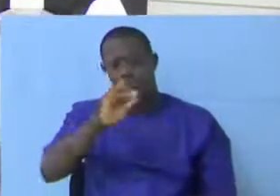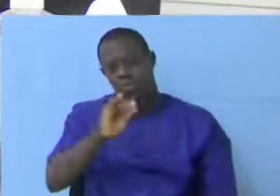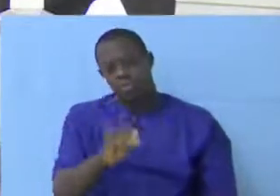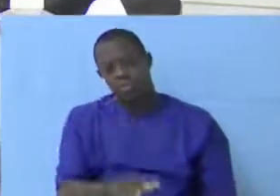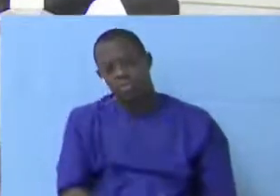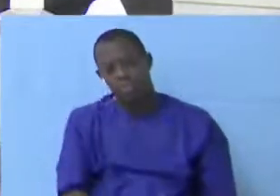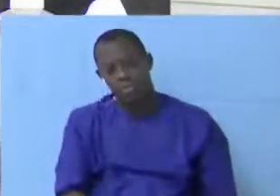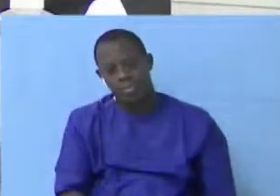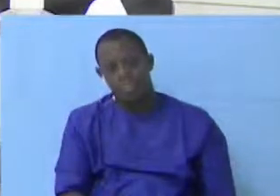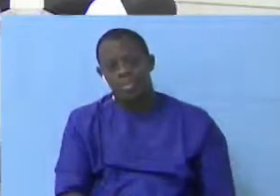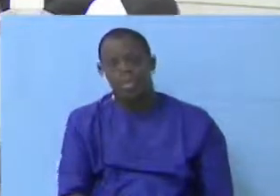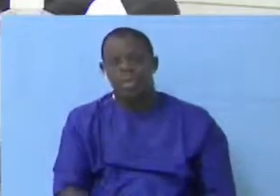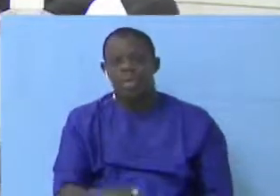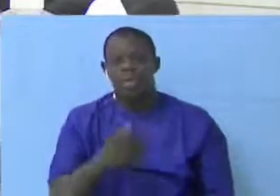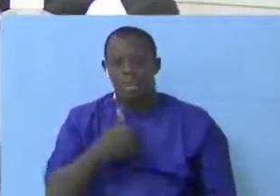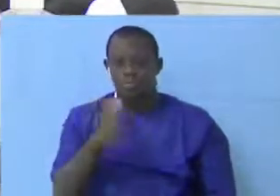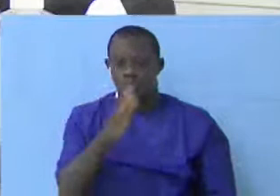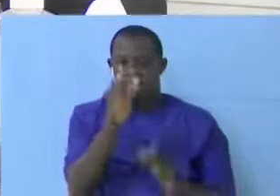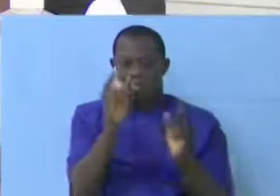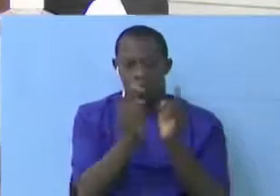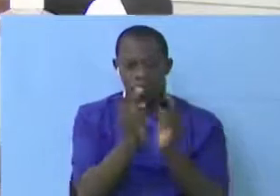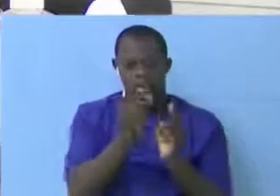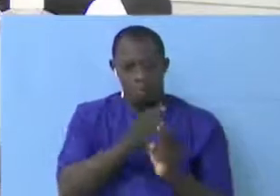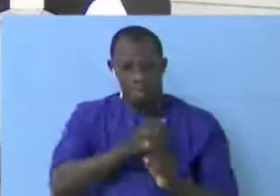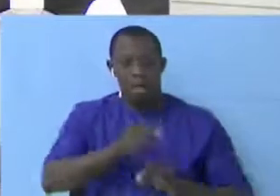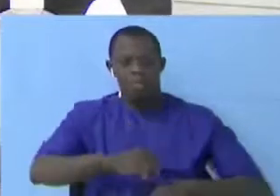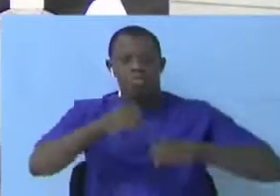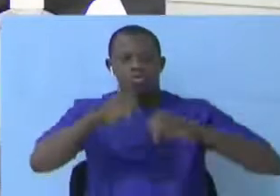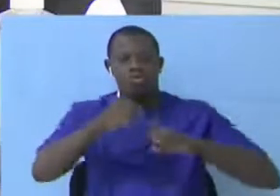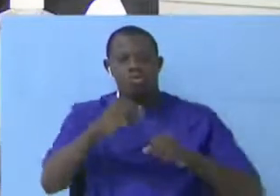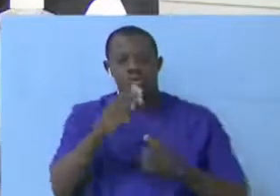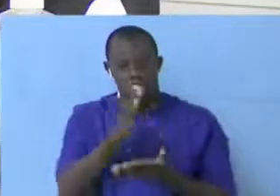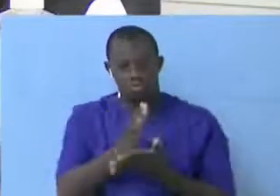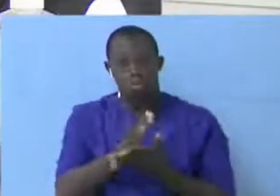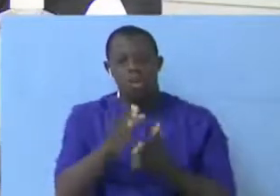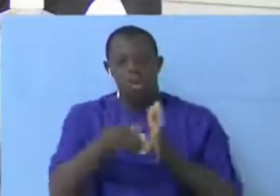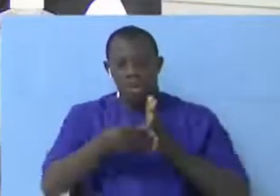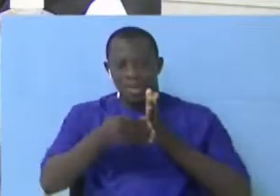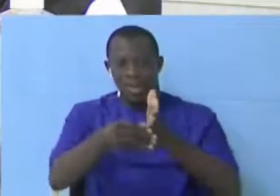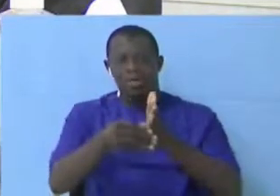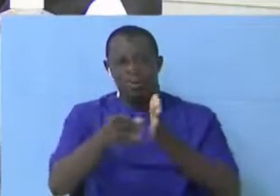So I went to my boss, as director of investigation, to